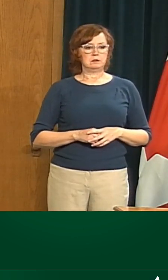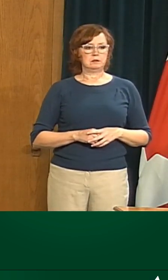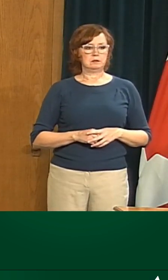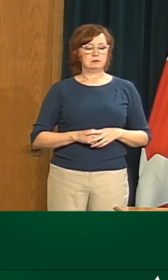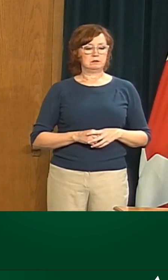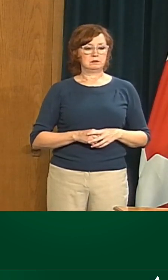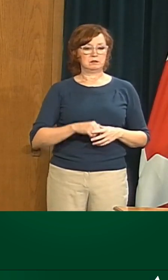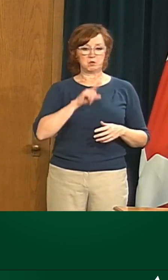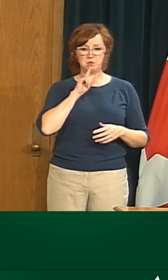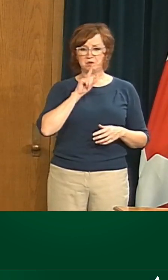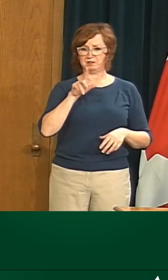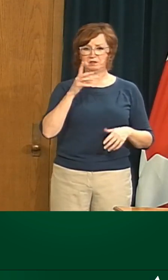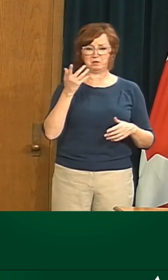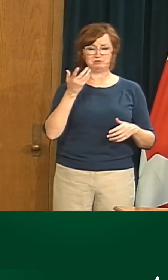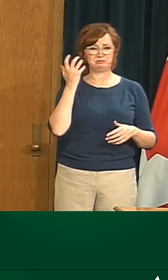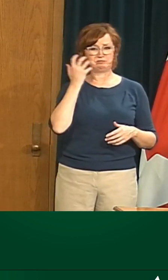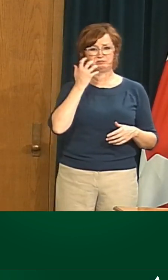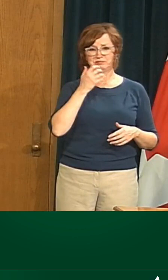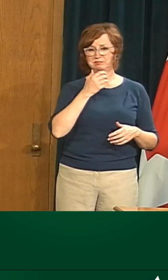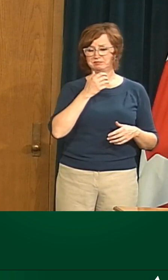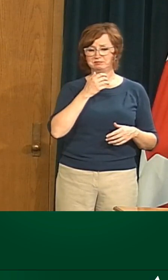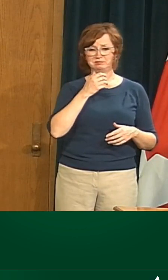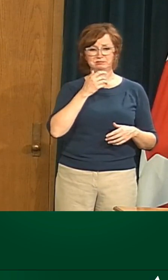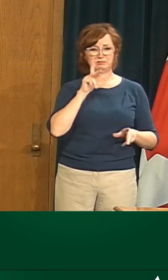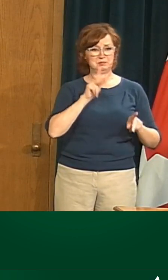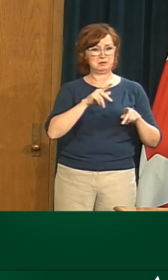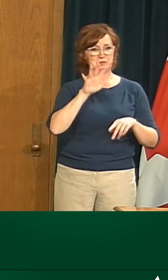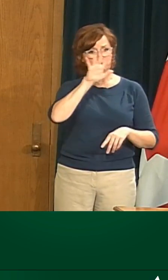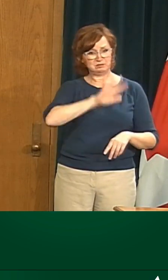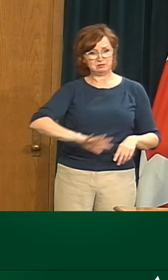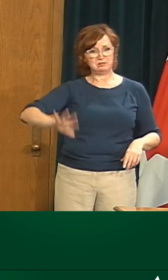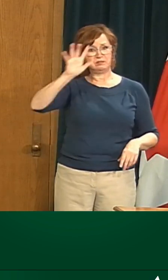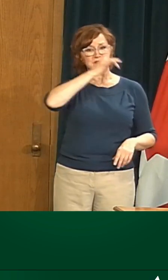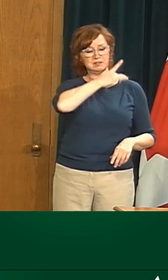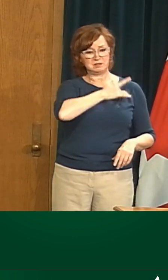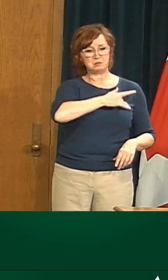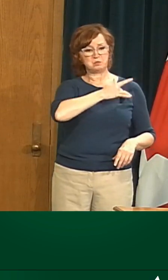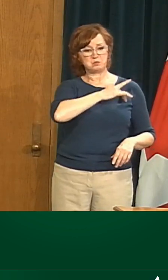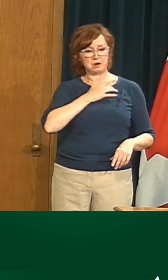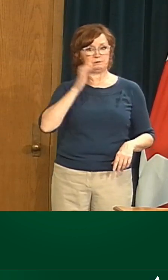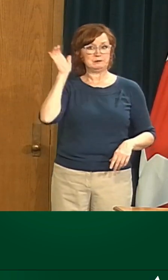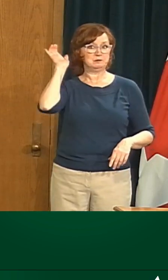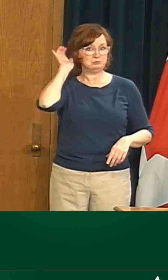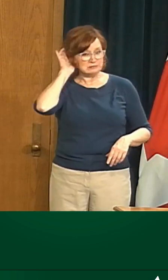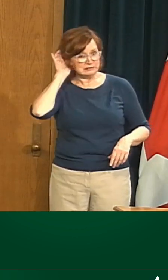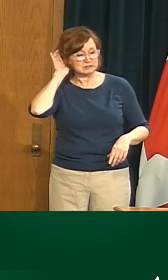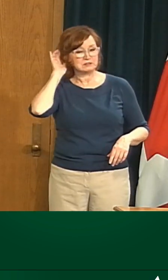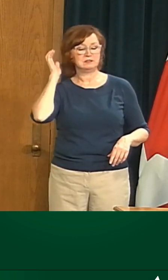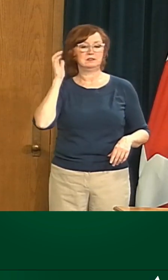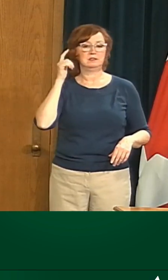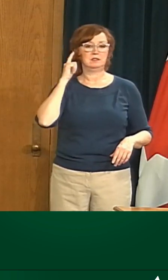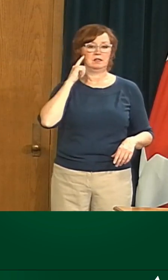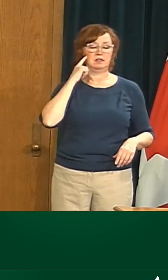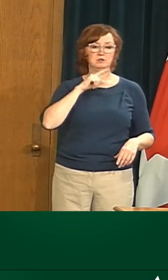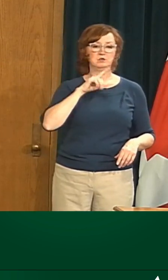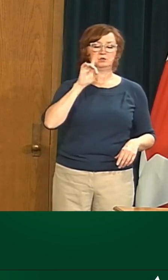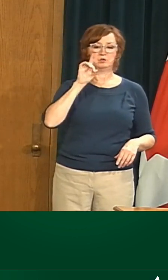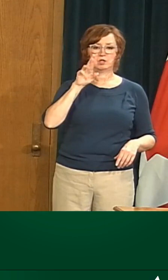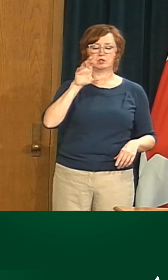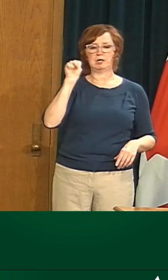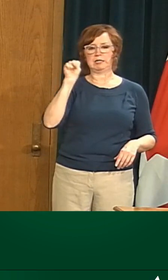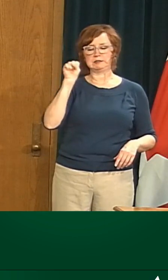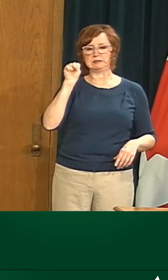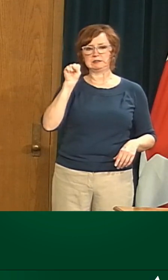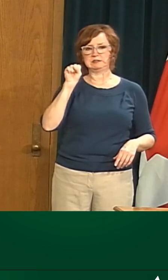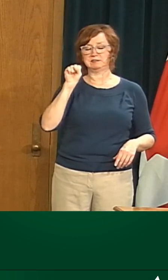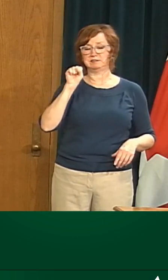Medical Health Officer and have adhered to that advice very closely. That, in a large way, is why we're able to have this